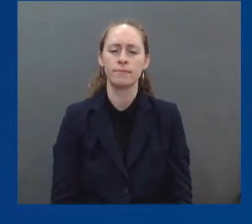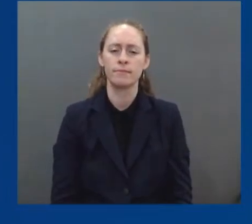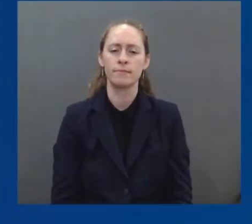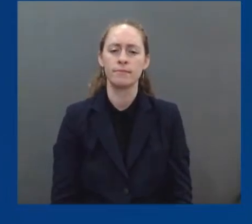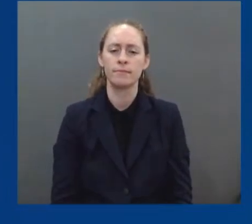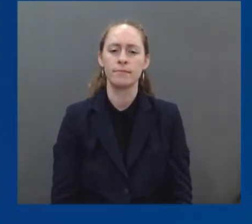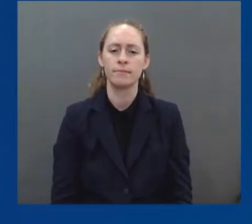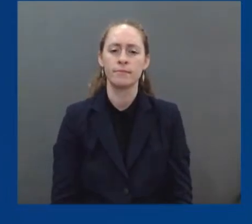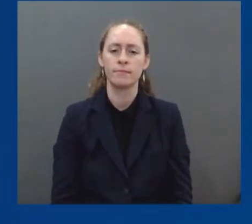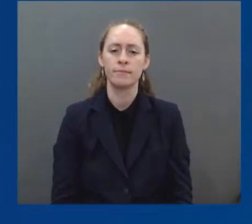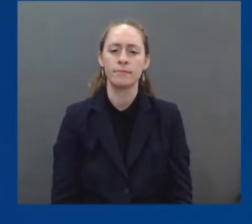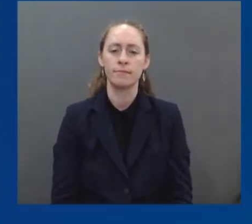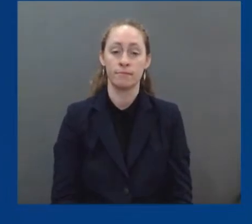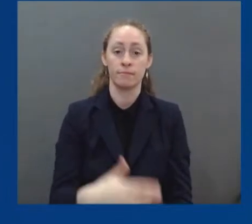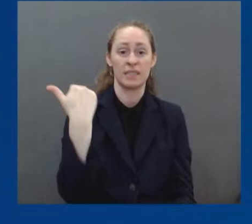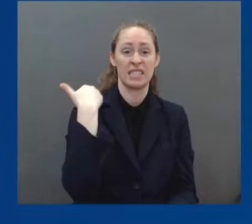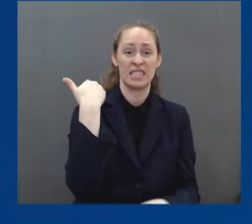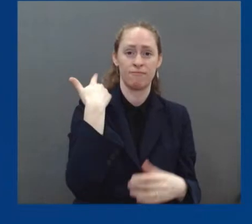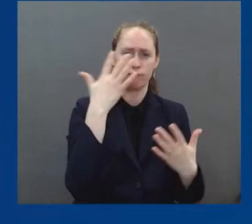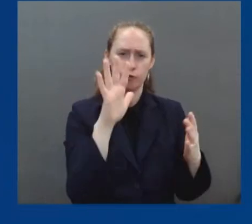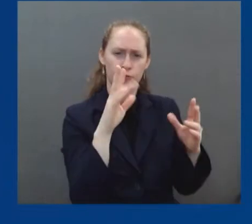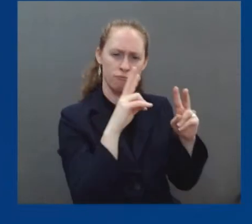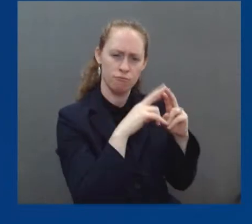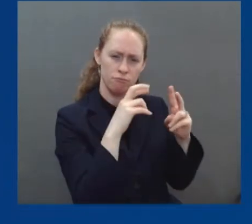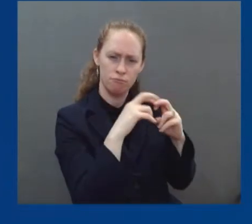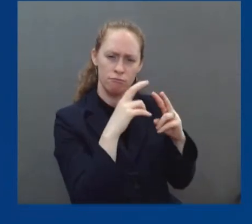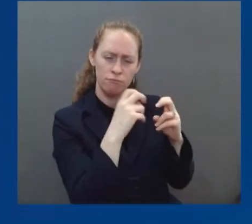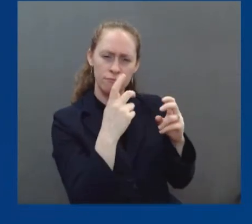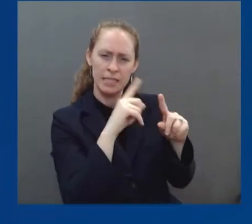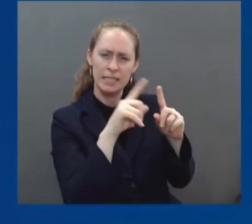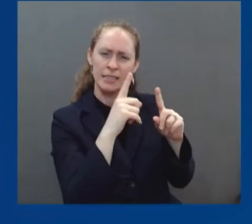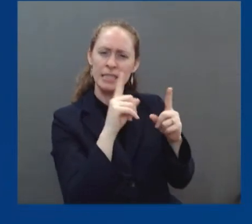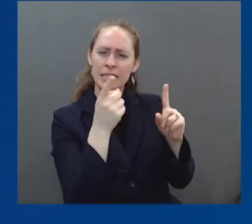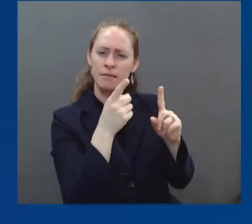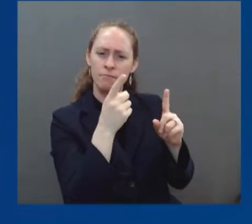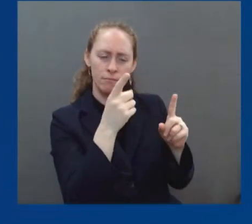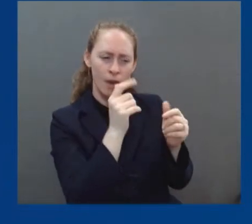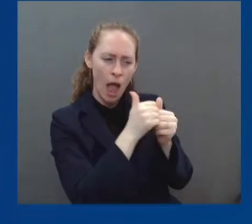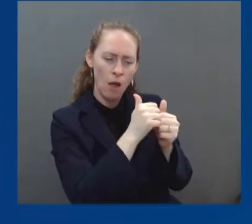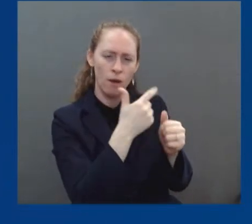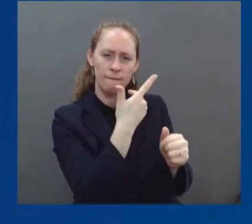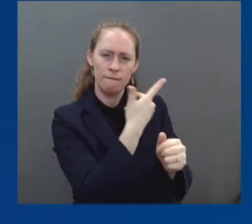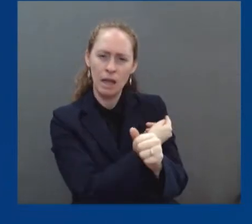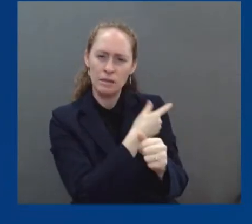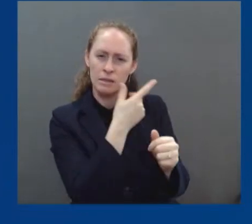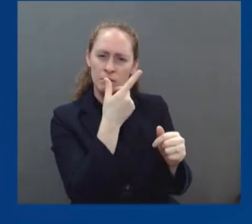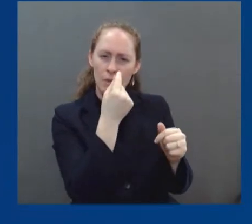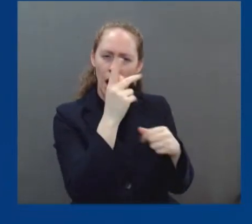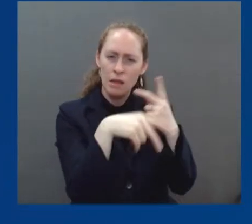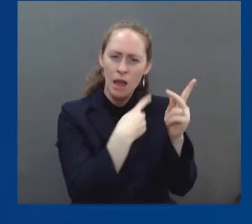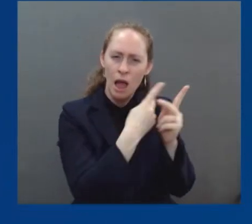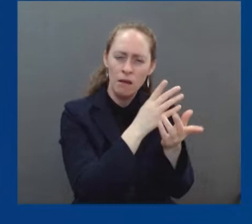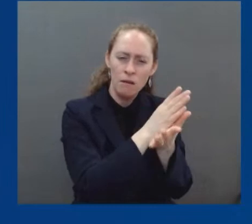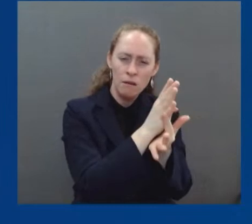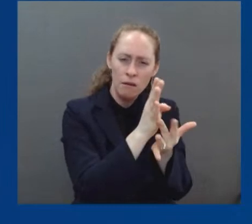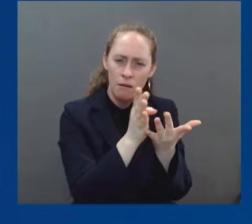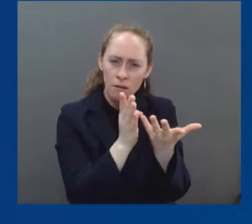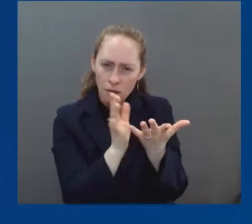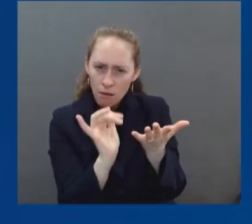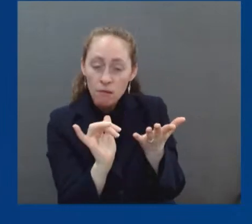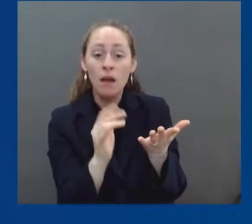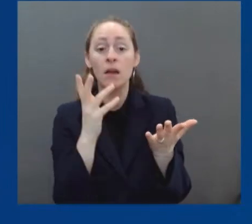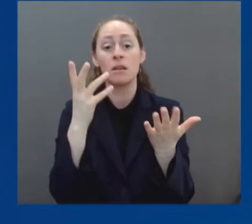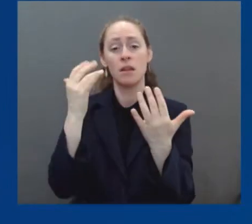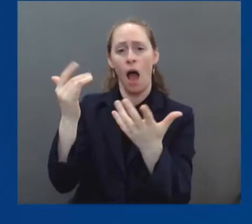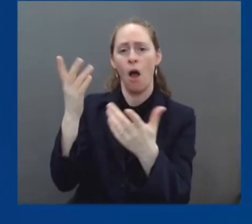we're planning on looking at different vaccine platforms for the purpose of getting a great durability than we